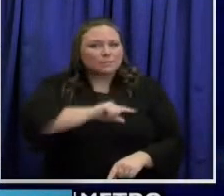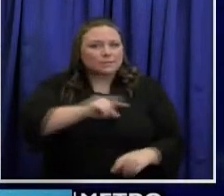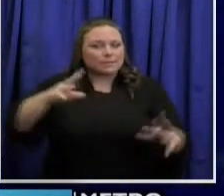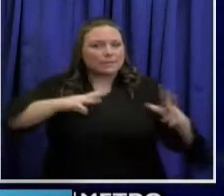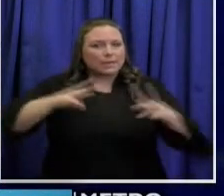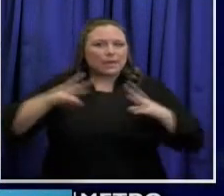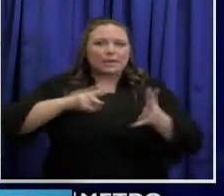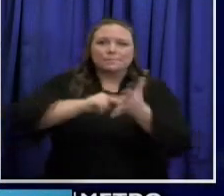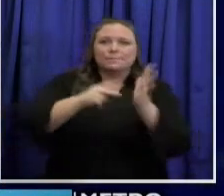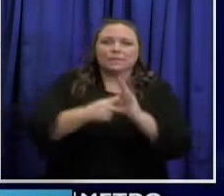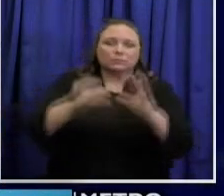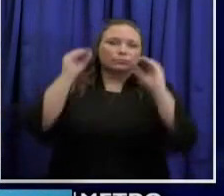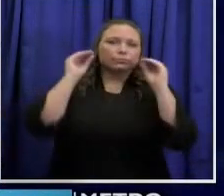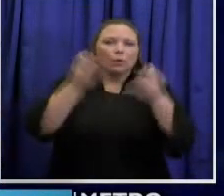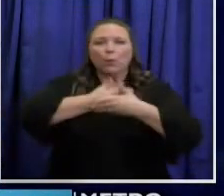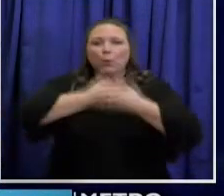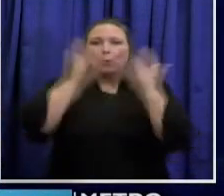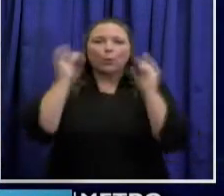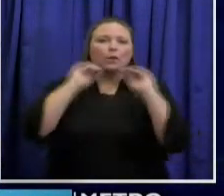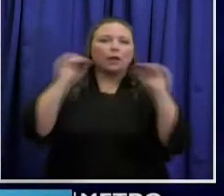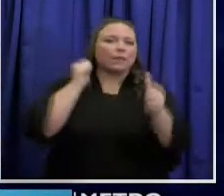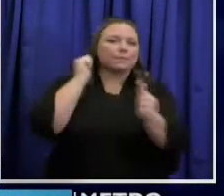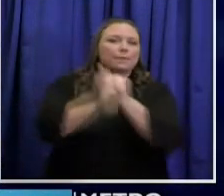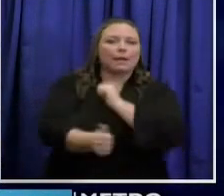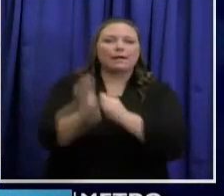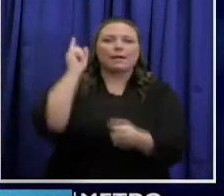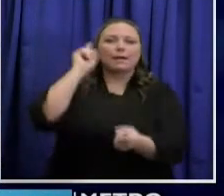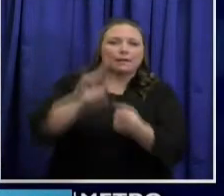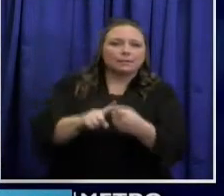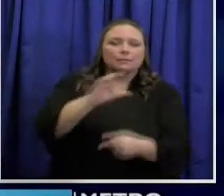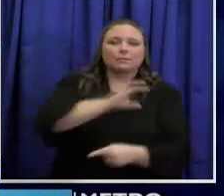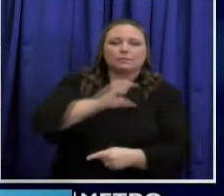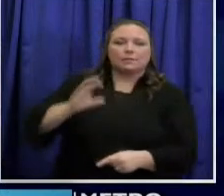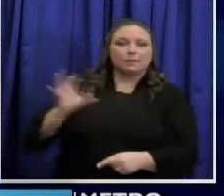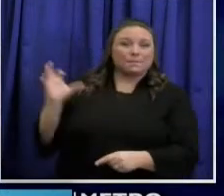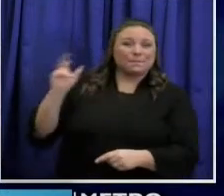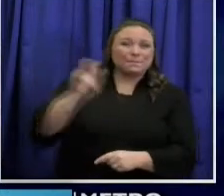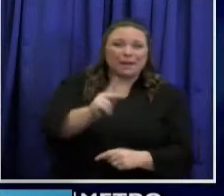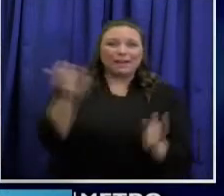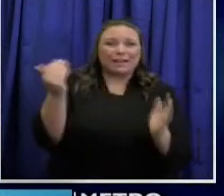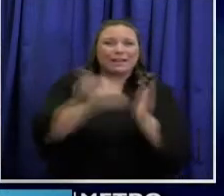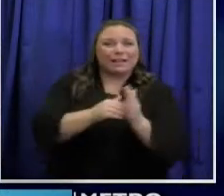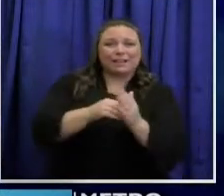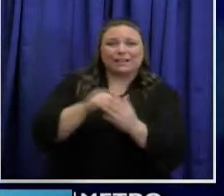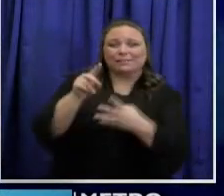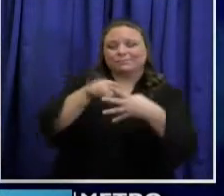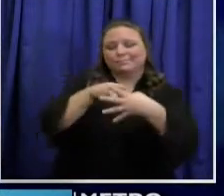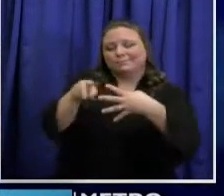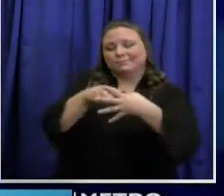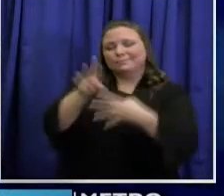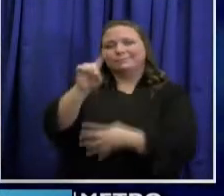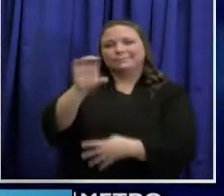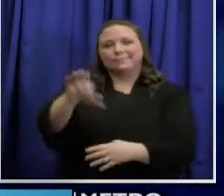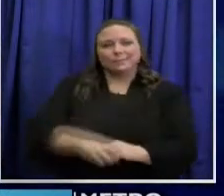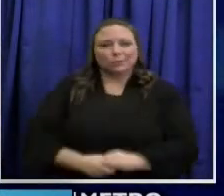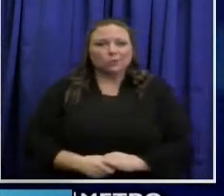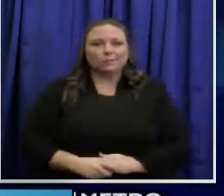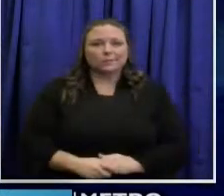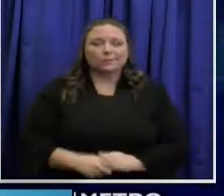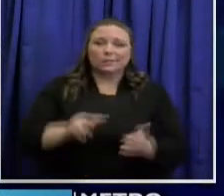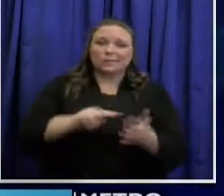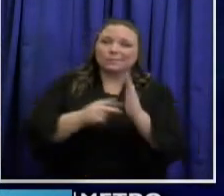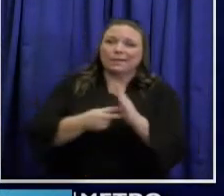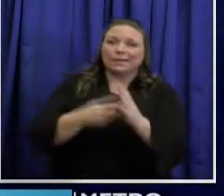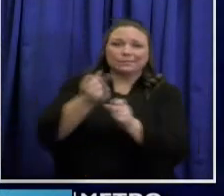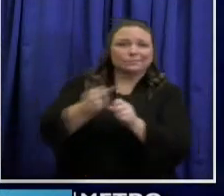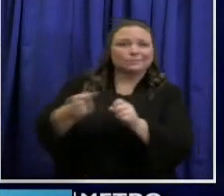no chance at all of anything passing until Congress resumes again in the early weeks of December. And it could well be until